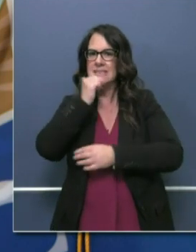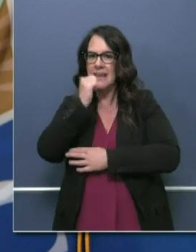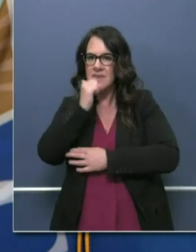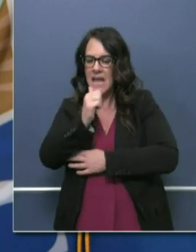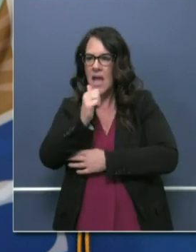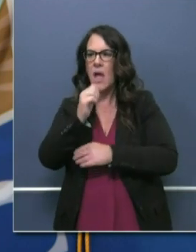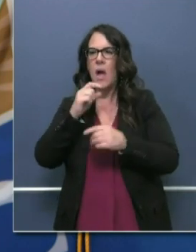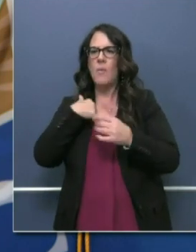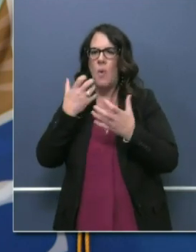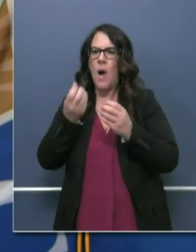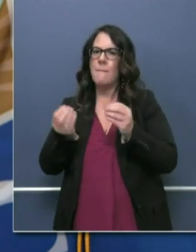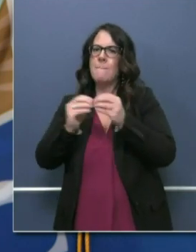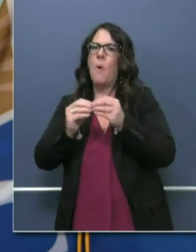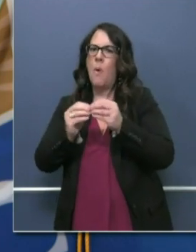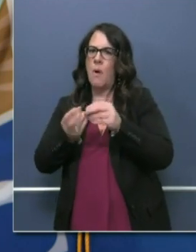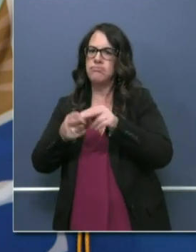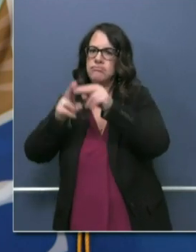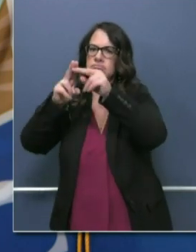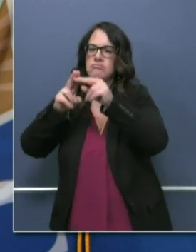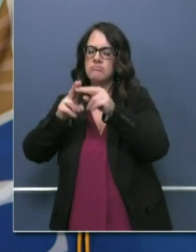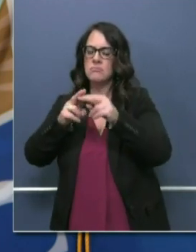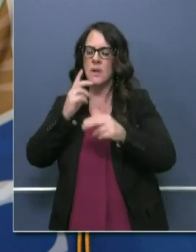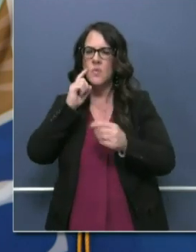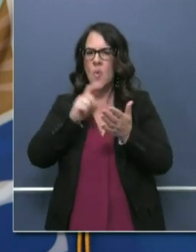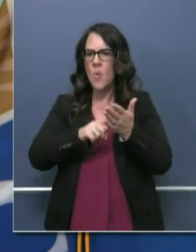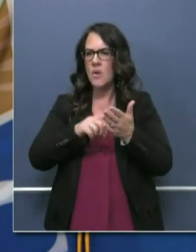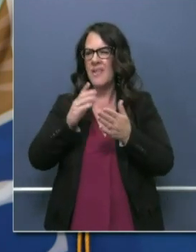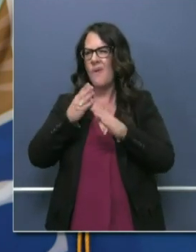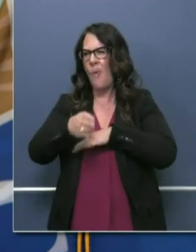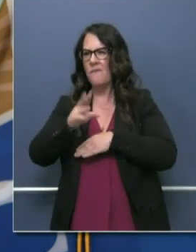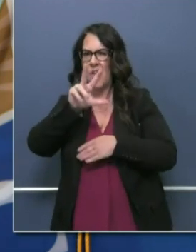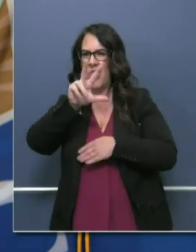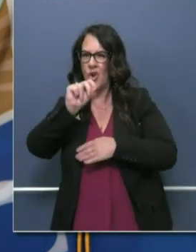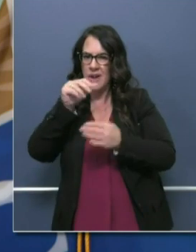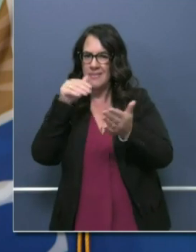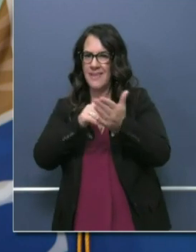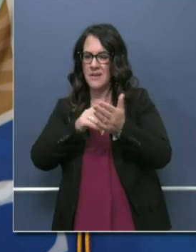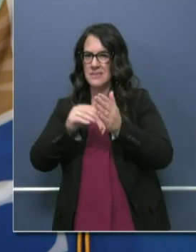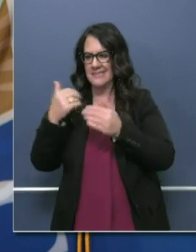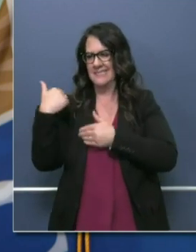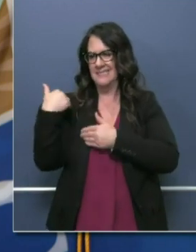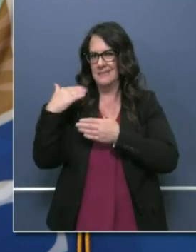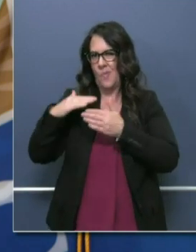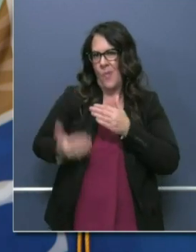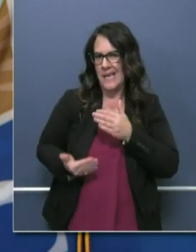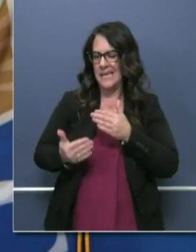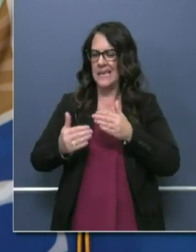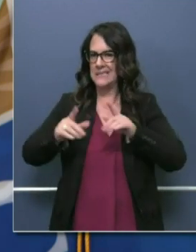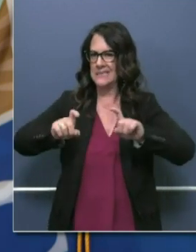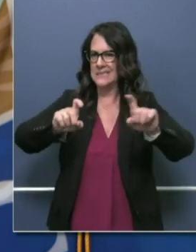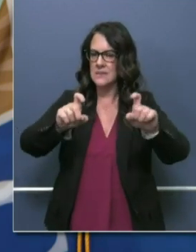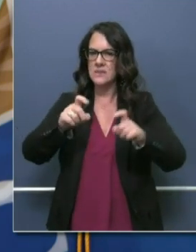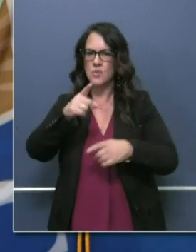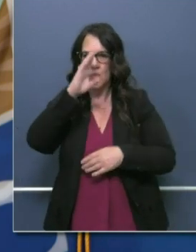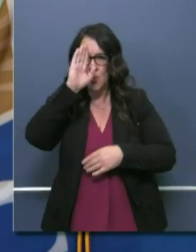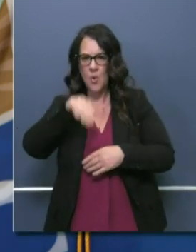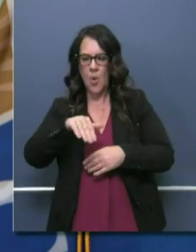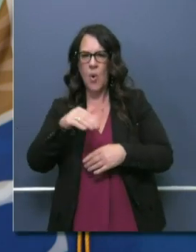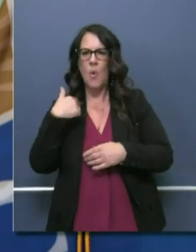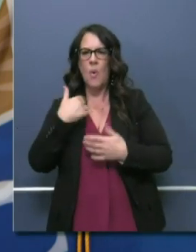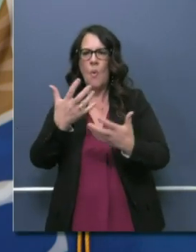daily tests. And as I noted, just over the weekend, we've averaged over 30,000. You recall the goal, 152 tests